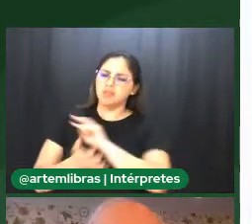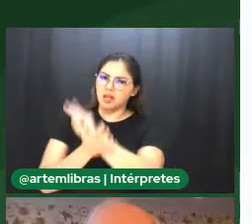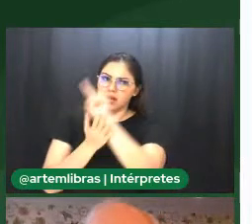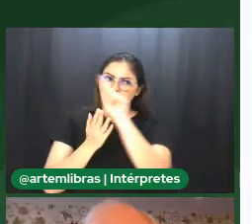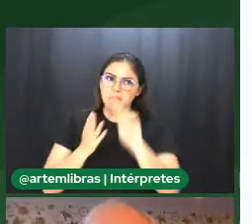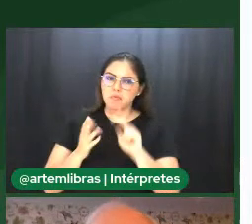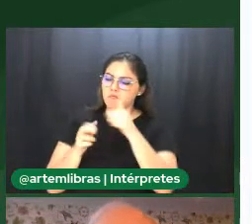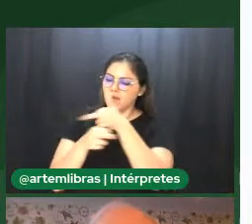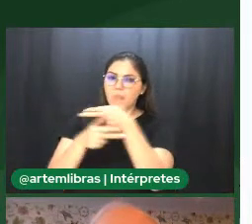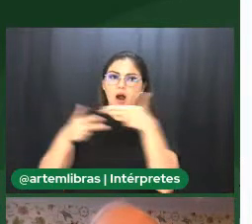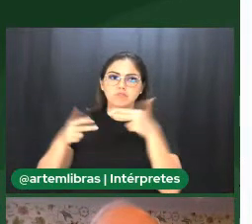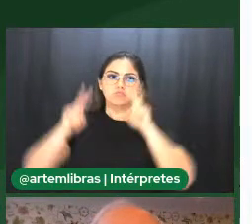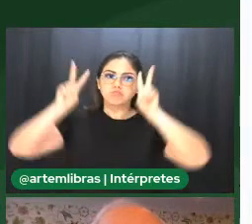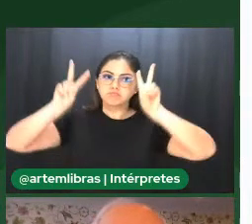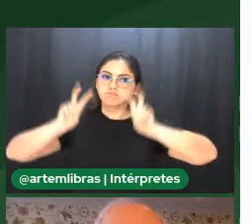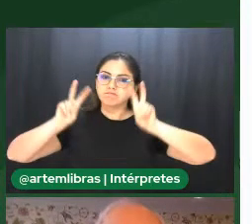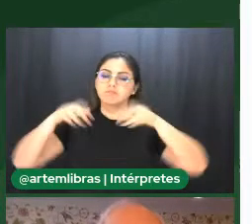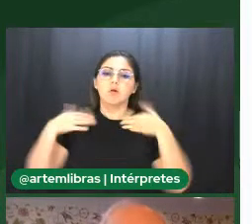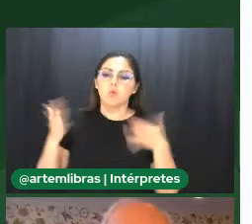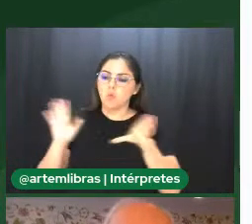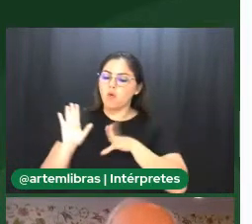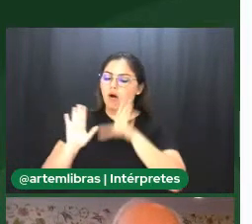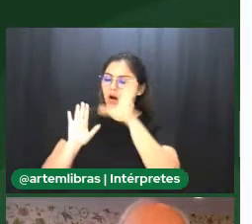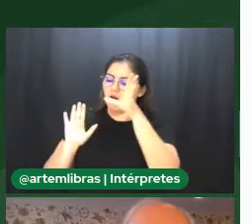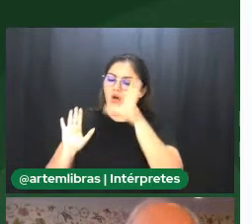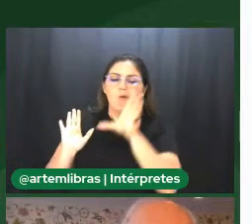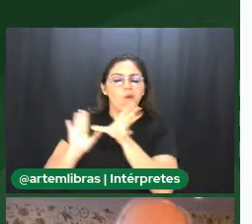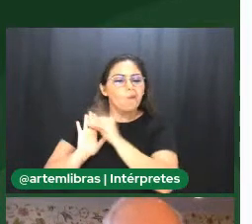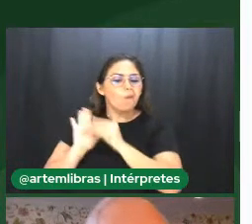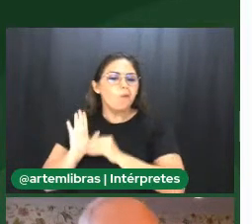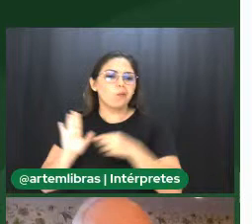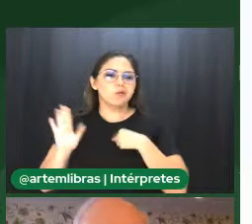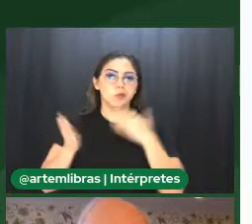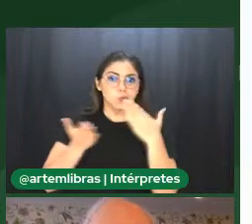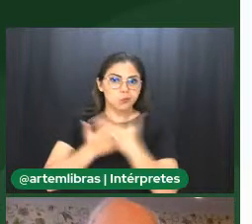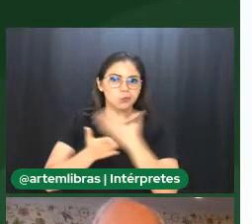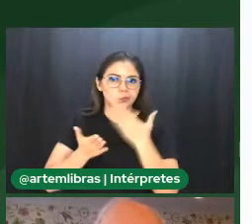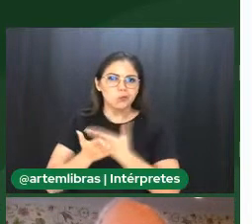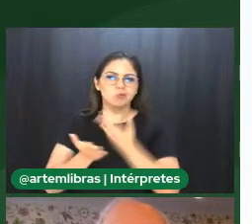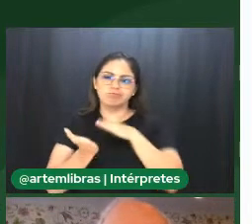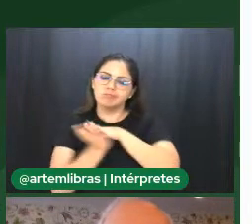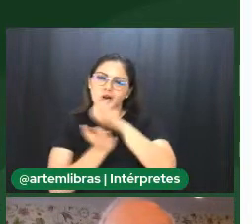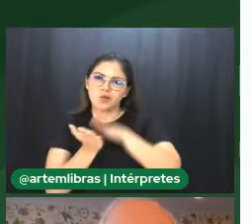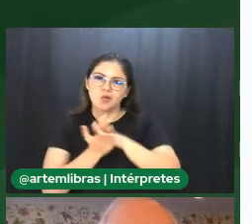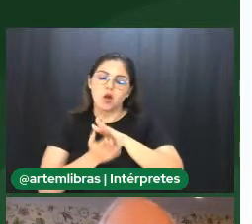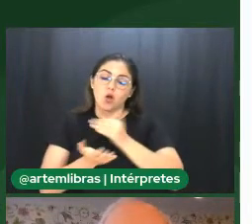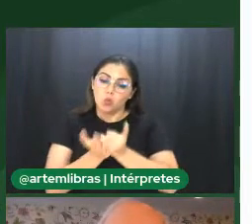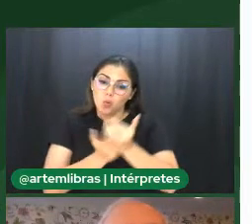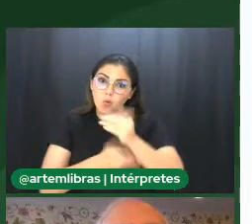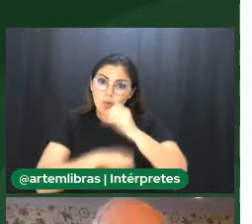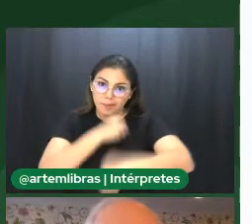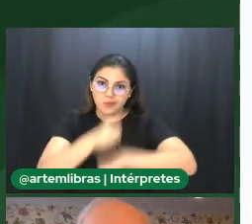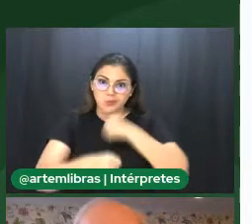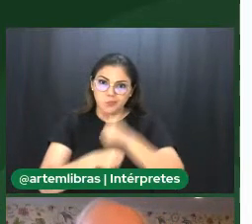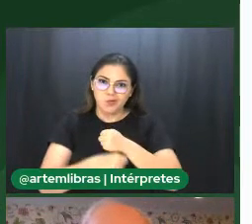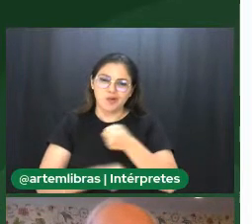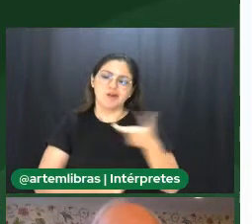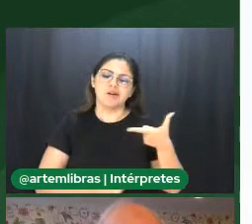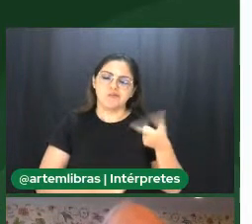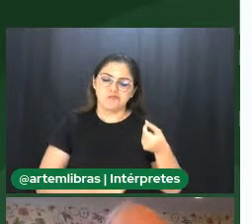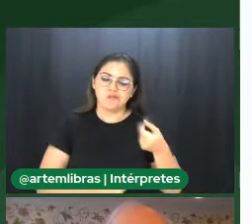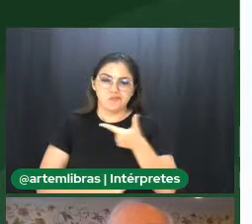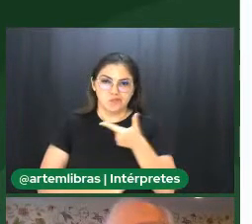December NeurIPS conference, one of the main conferences in AI, there's a workshop on human-centered AI. The